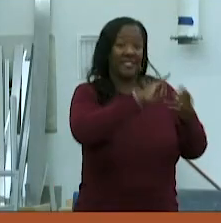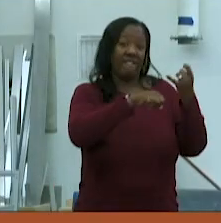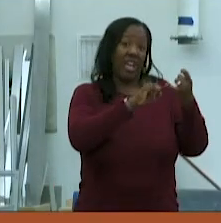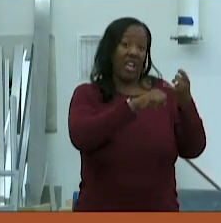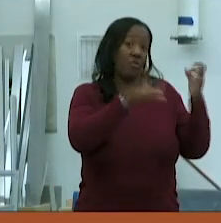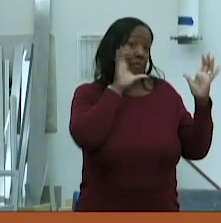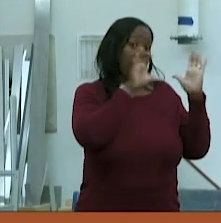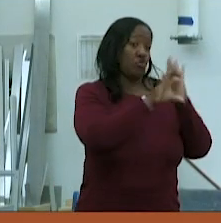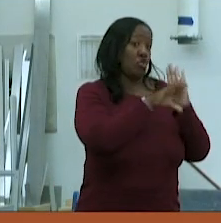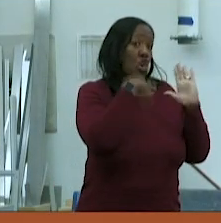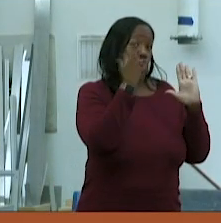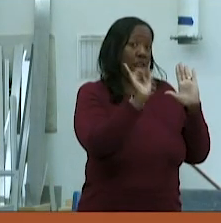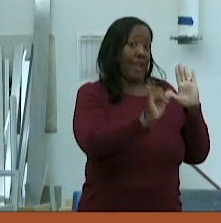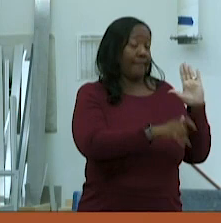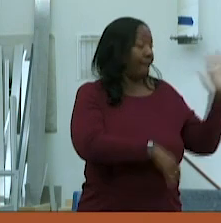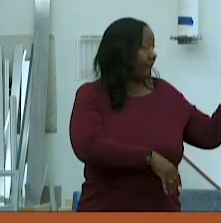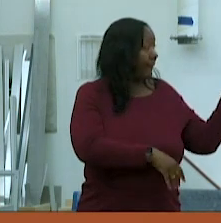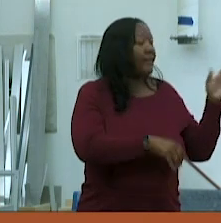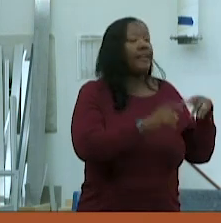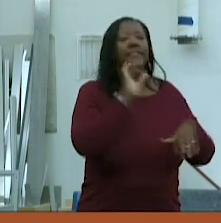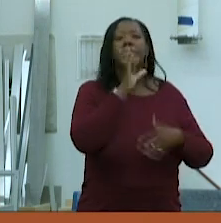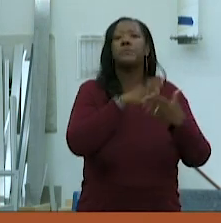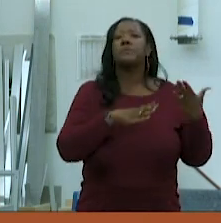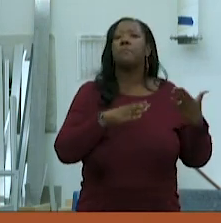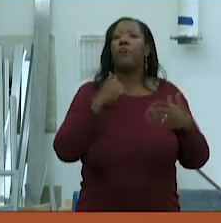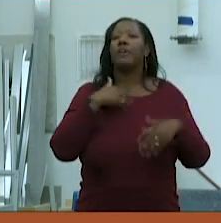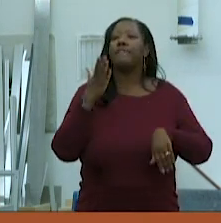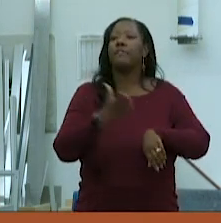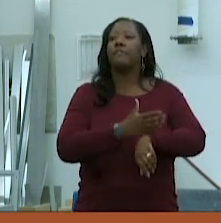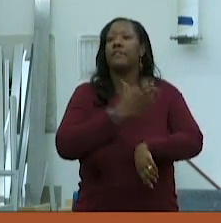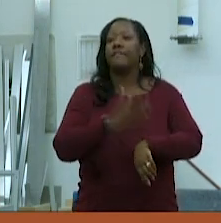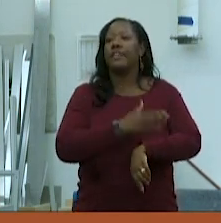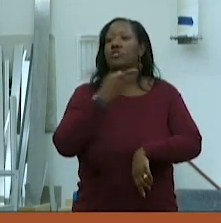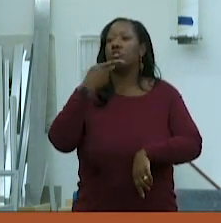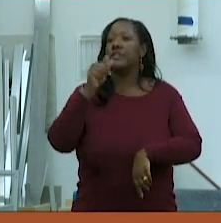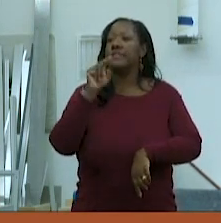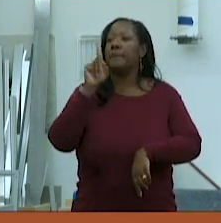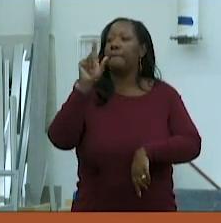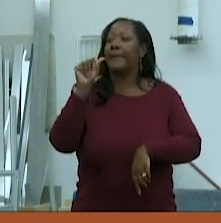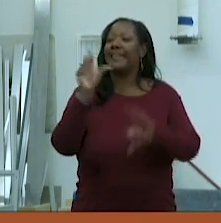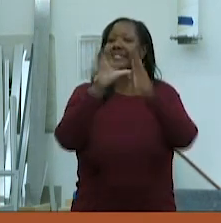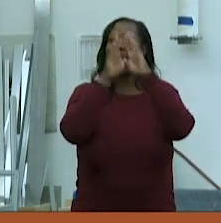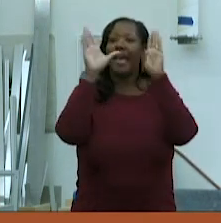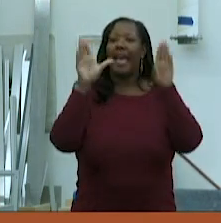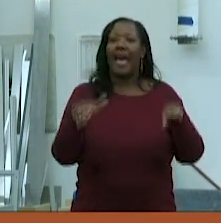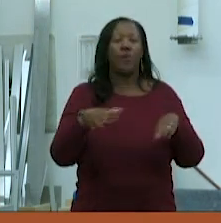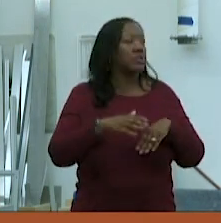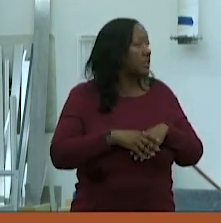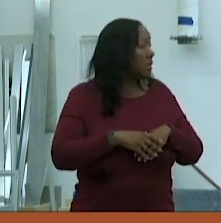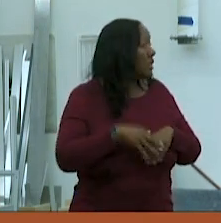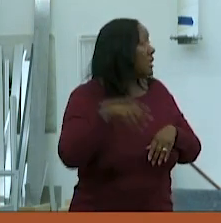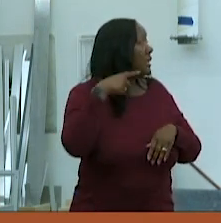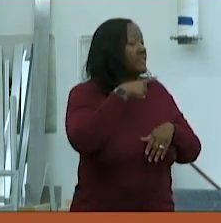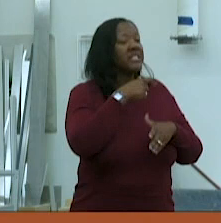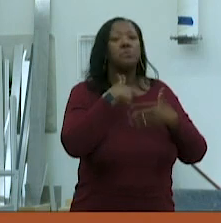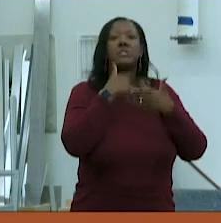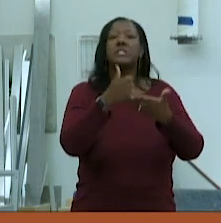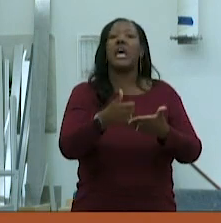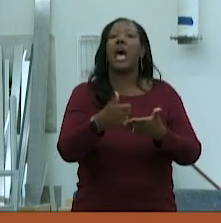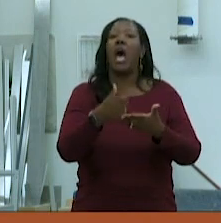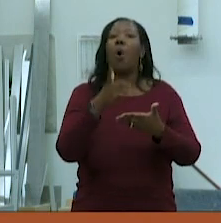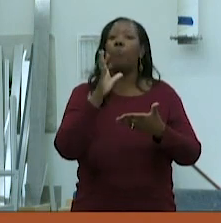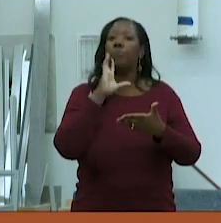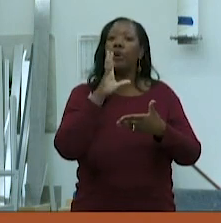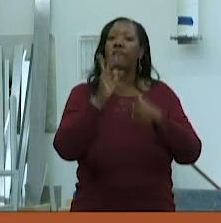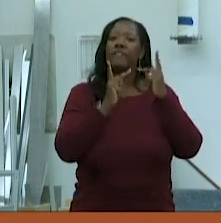This project was part of a renovation of the Panda House at the National Zoo. This Panda Maze Interactive was to help visitors learn about the